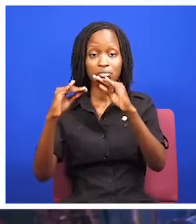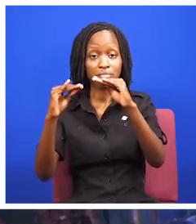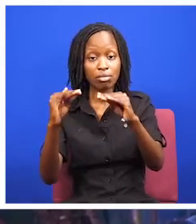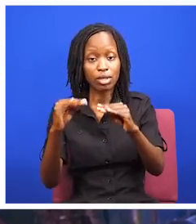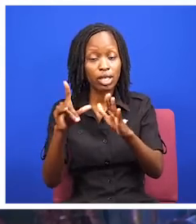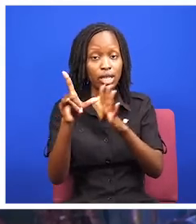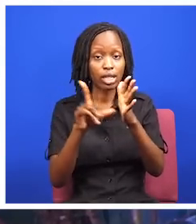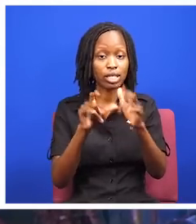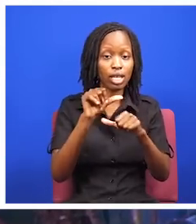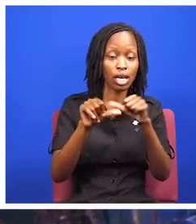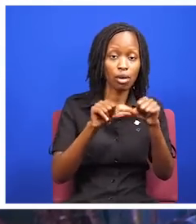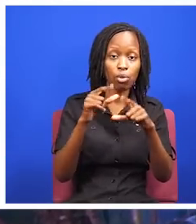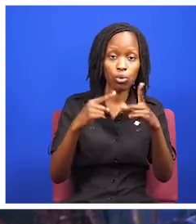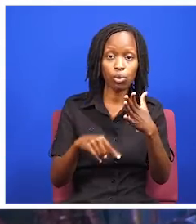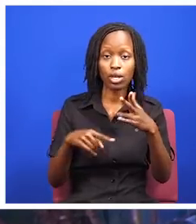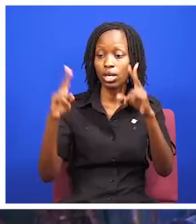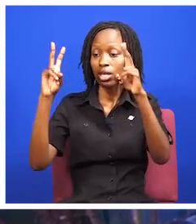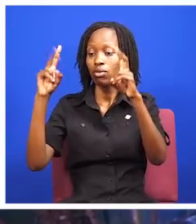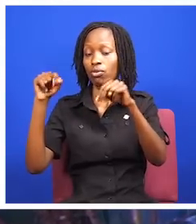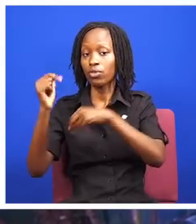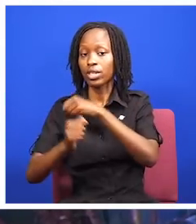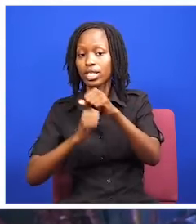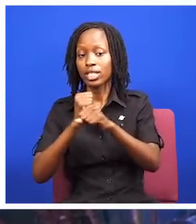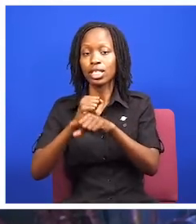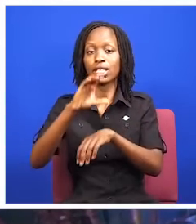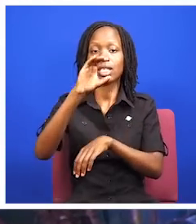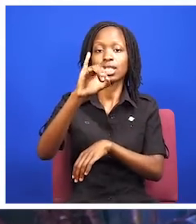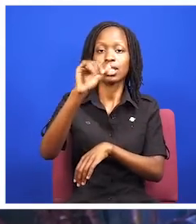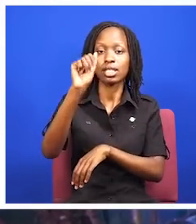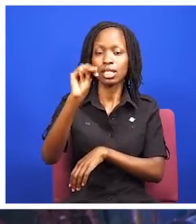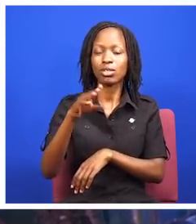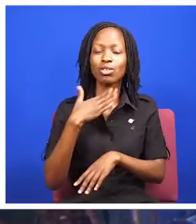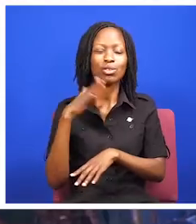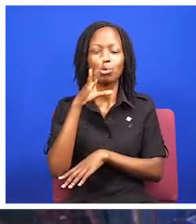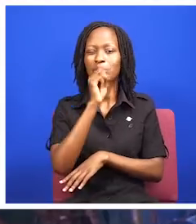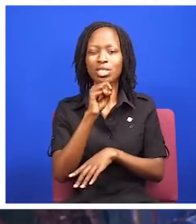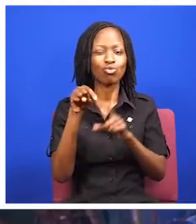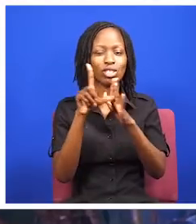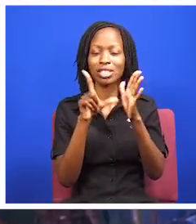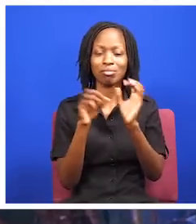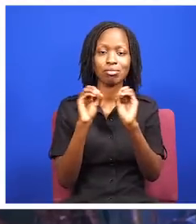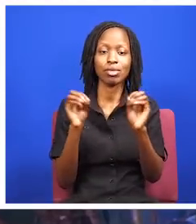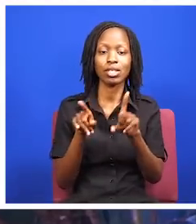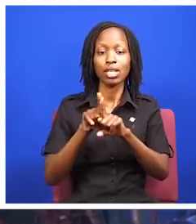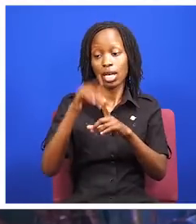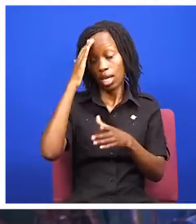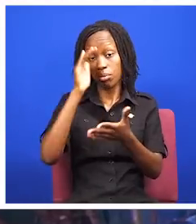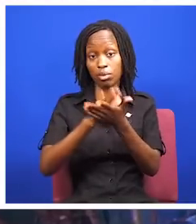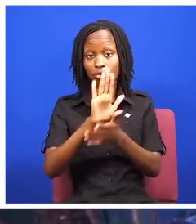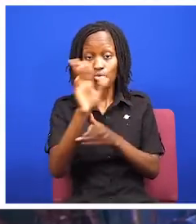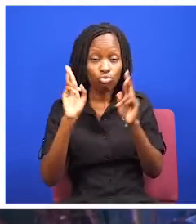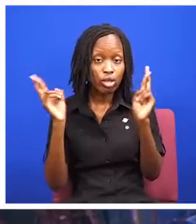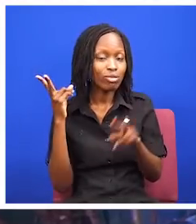it's a lesson on the theme of this year in CITAM. So you don't want to miss out on this. I believe that you are